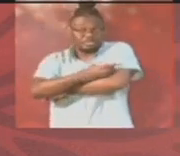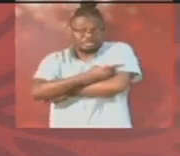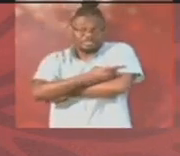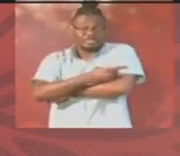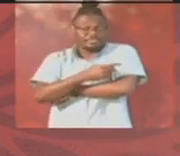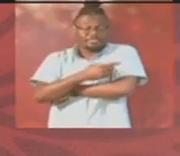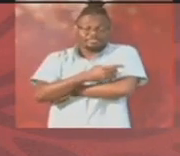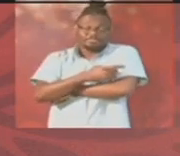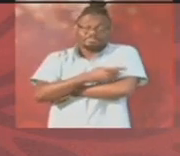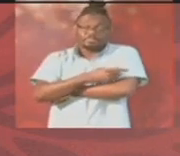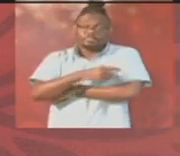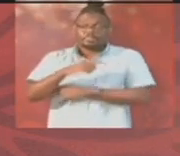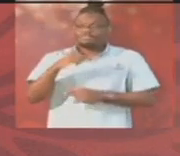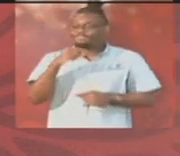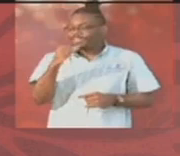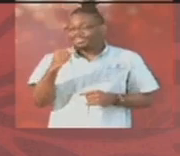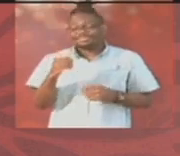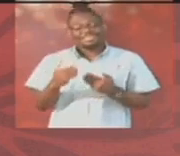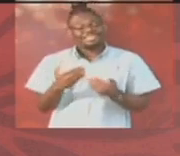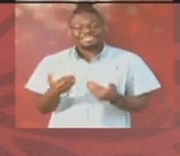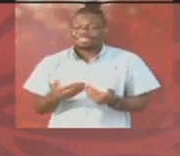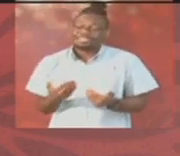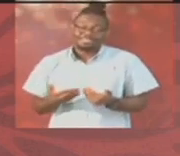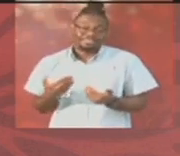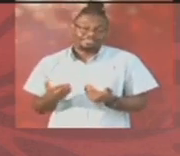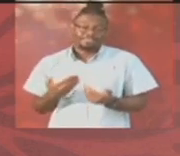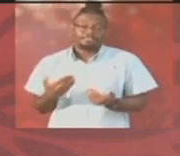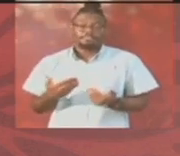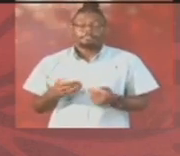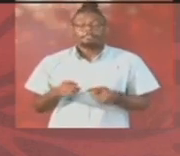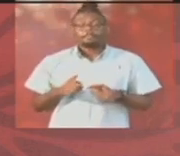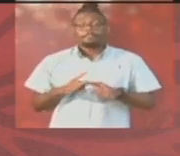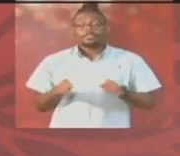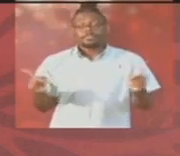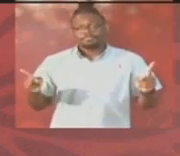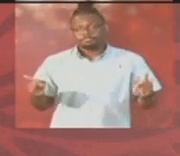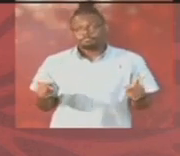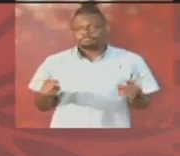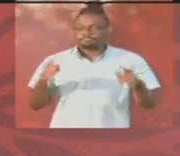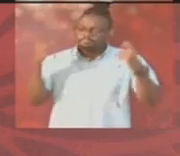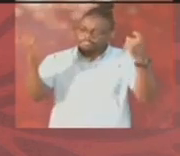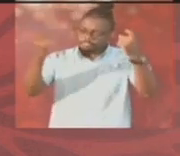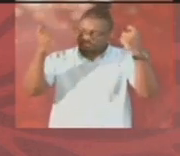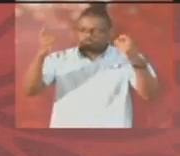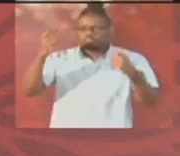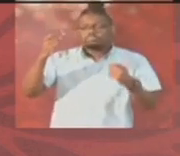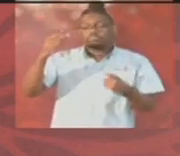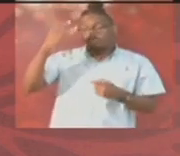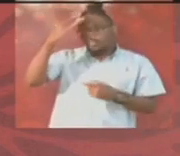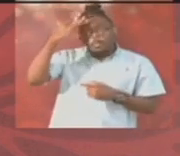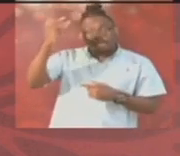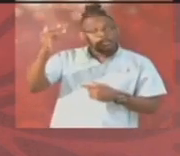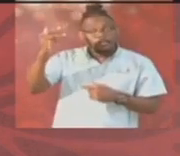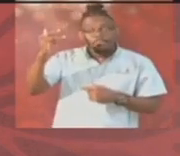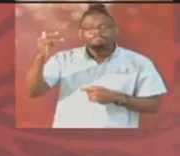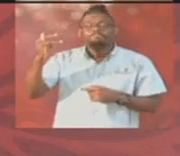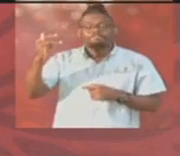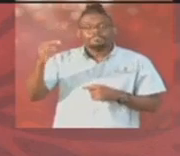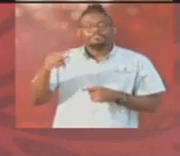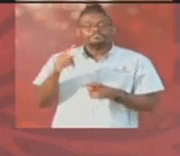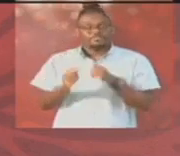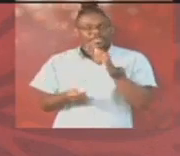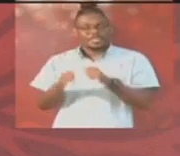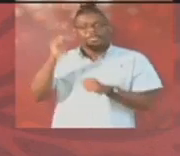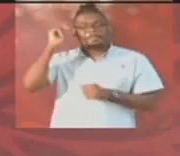easy feat by any stretch of the imagination. However, the success of this exercise is a testament that Trinidad and Tobago